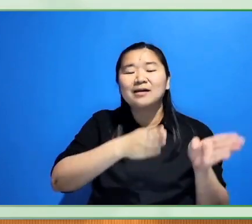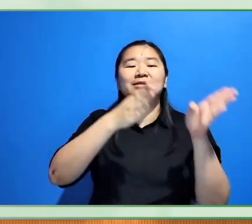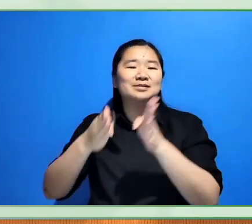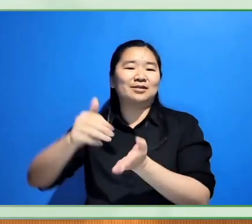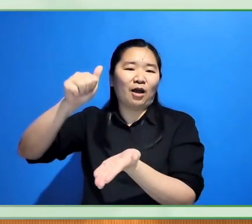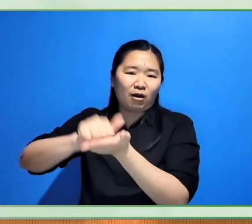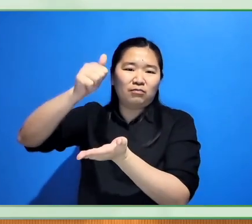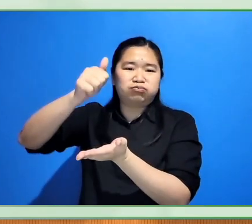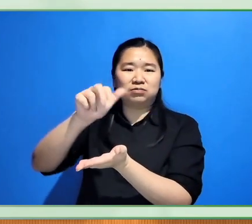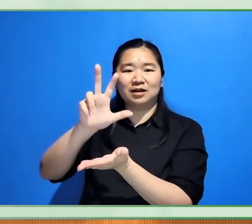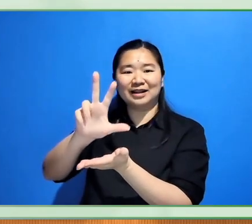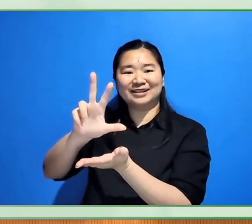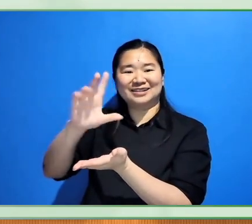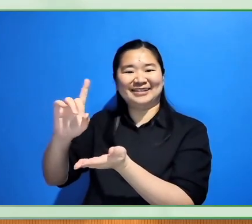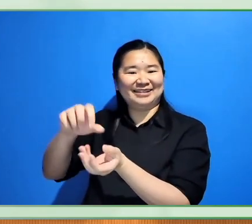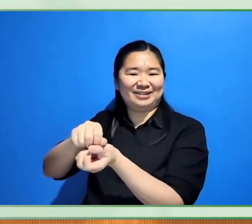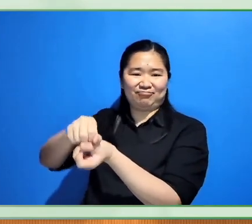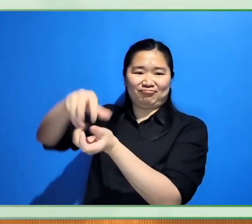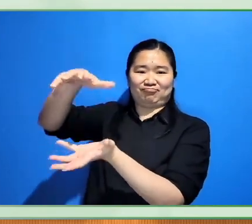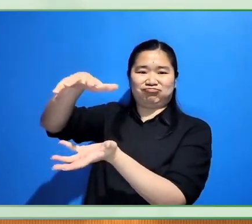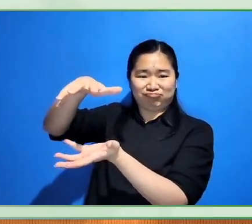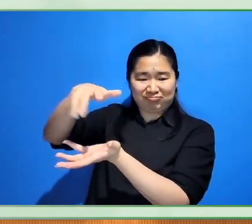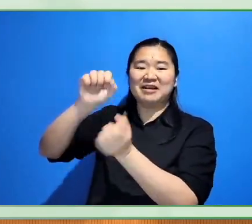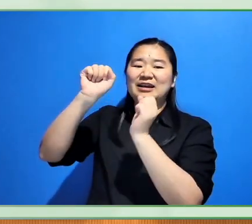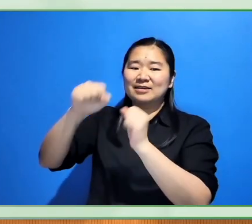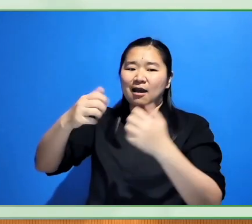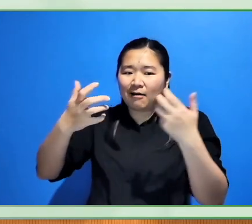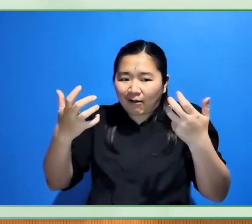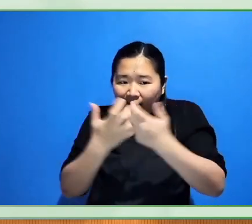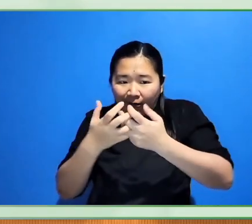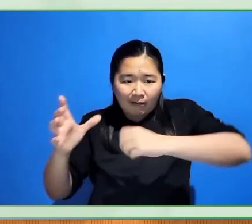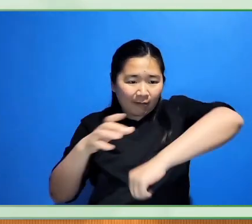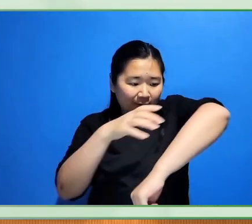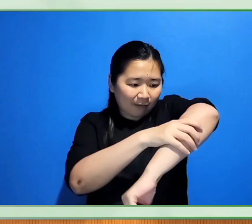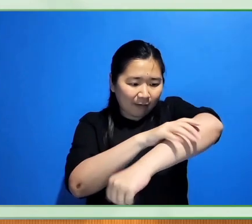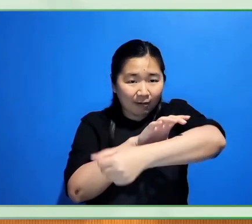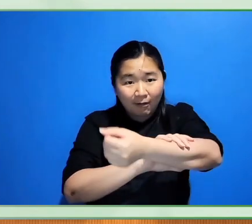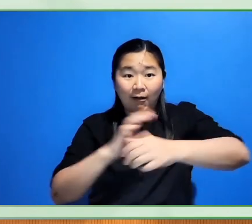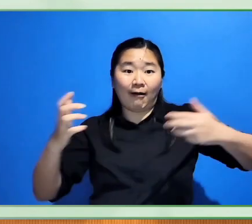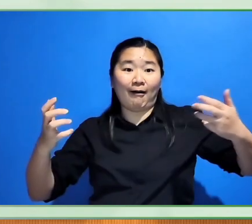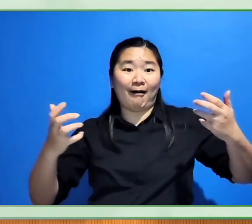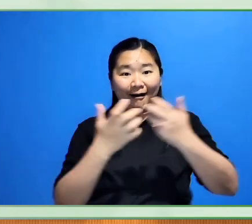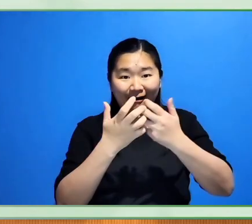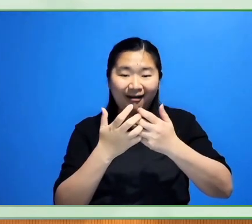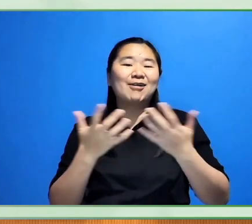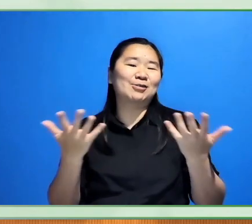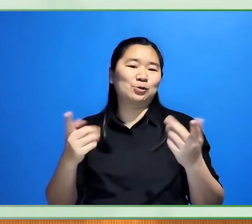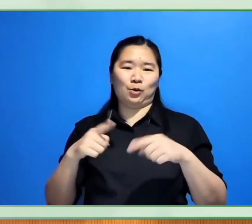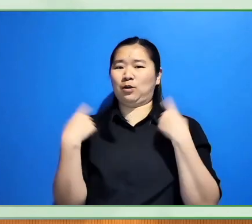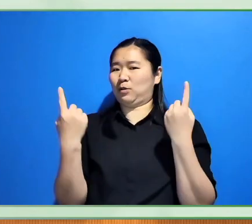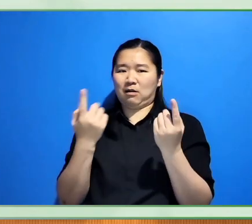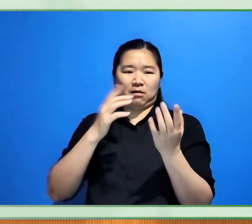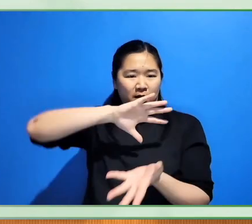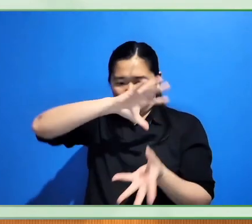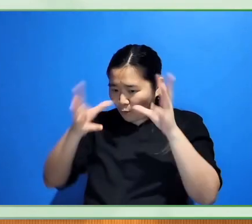residual limb of the patient. We 3D model and we 3D print the socket. Then we assemble it with multiple joints, either